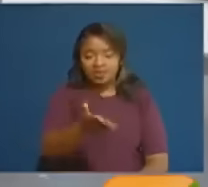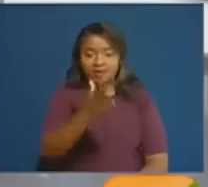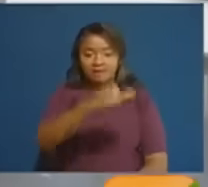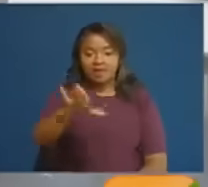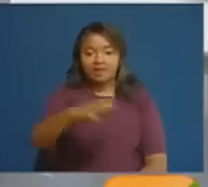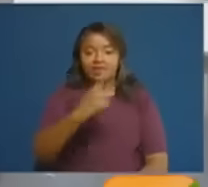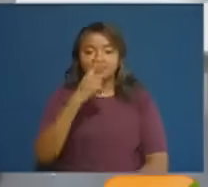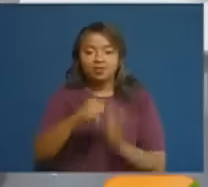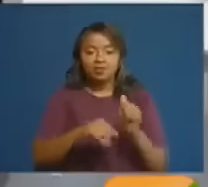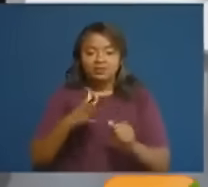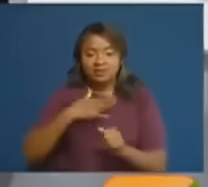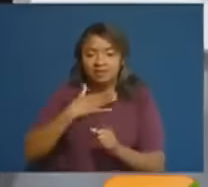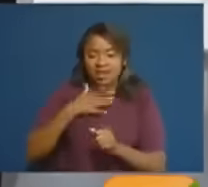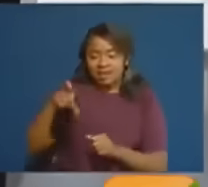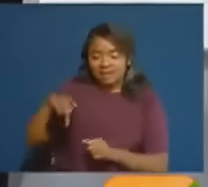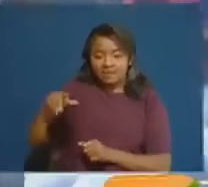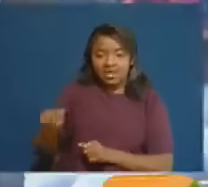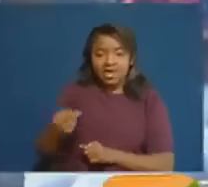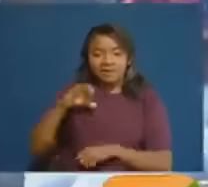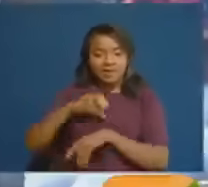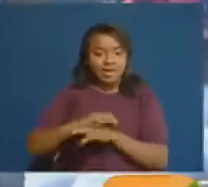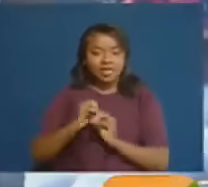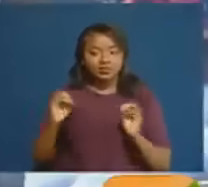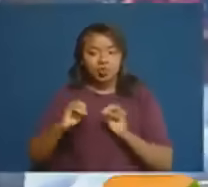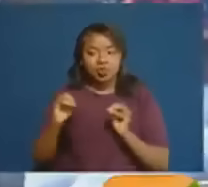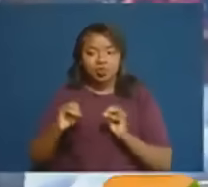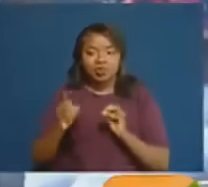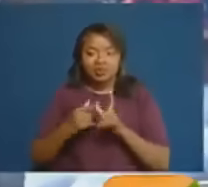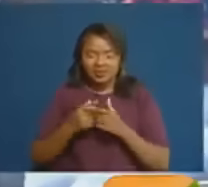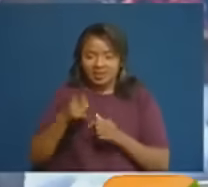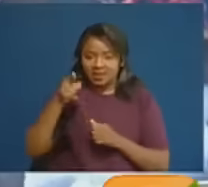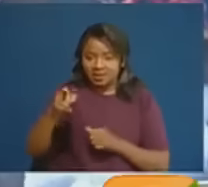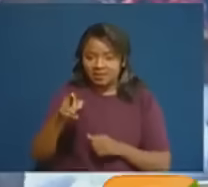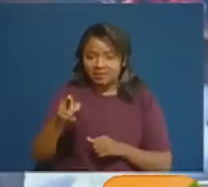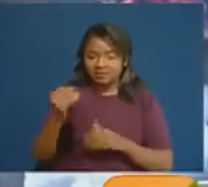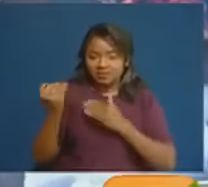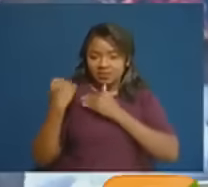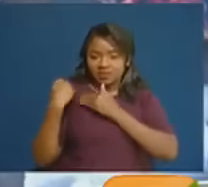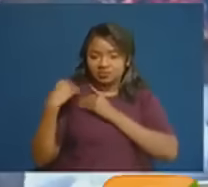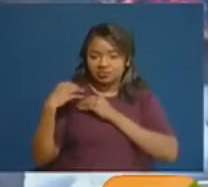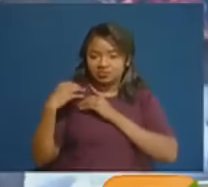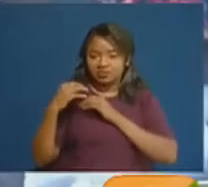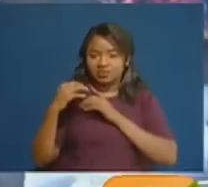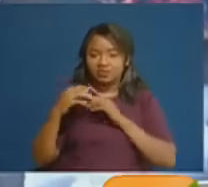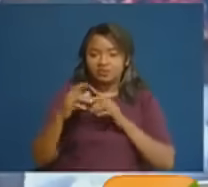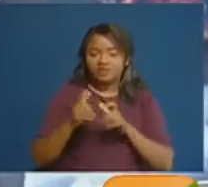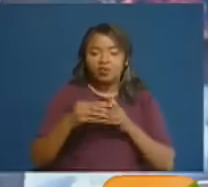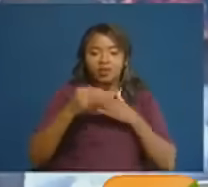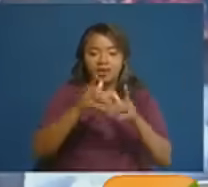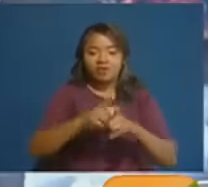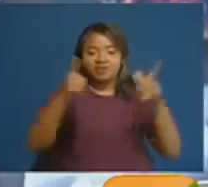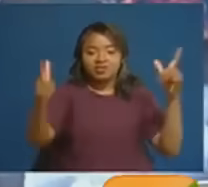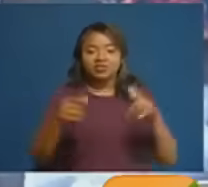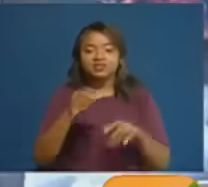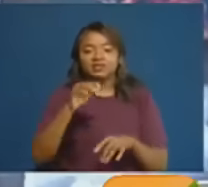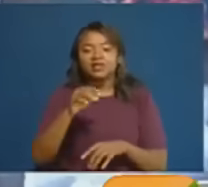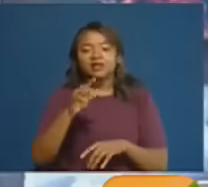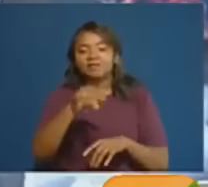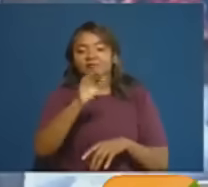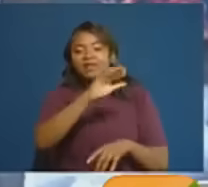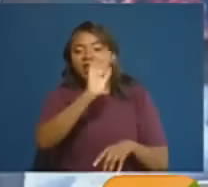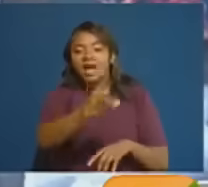assistant. And the leader of majority was tasked to get in touch with the Inspector General to find out where this